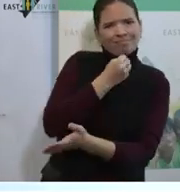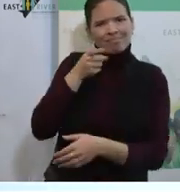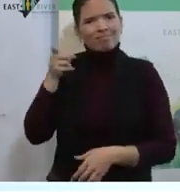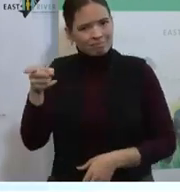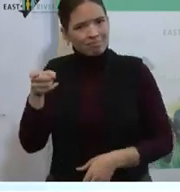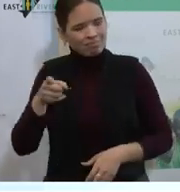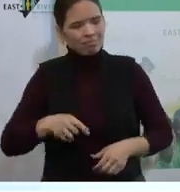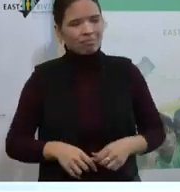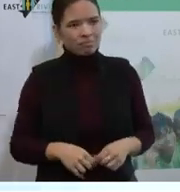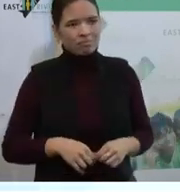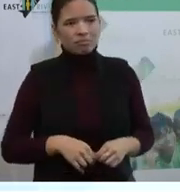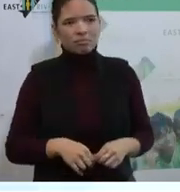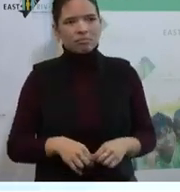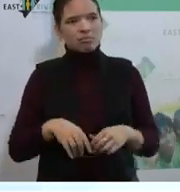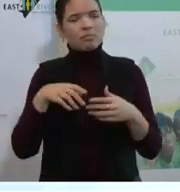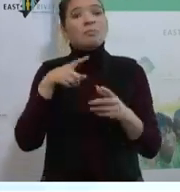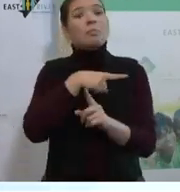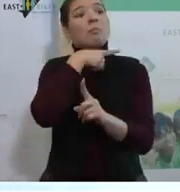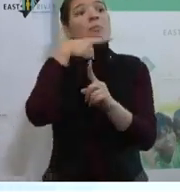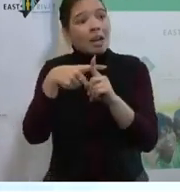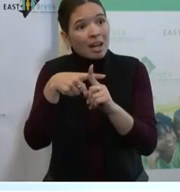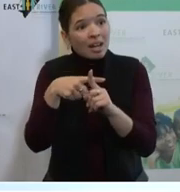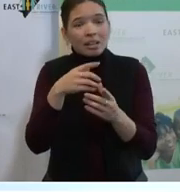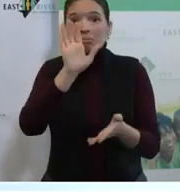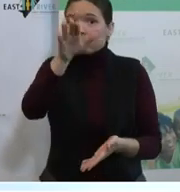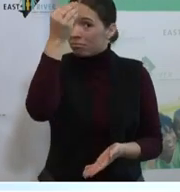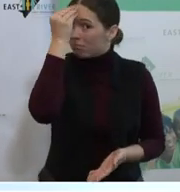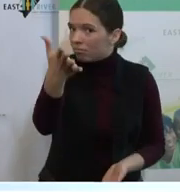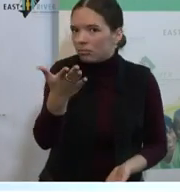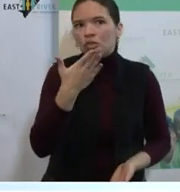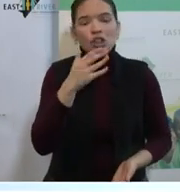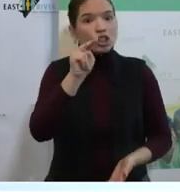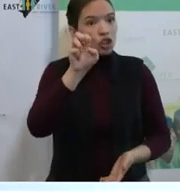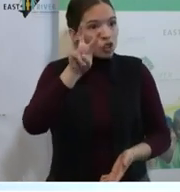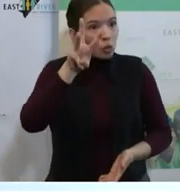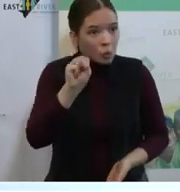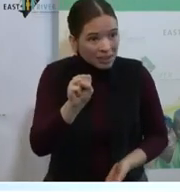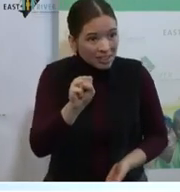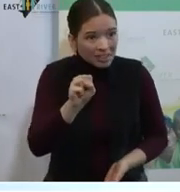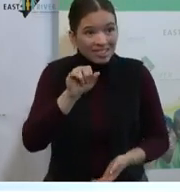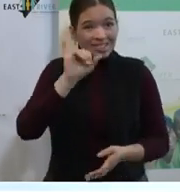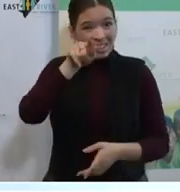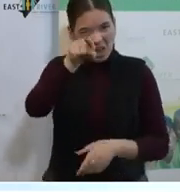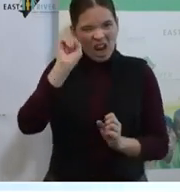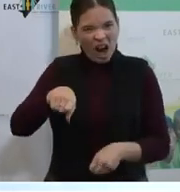good news. We're bumping up the amount you get back from DC. So in